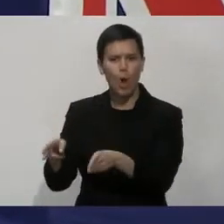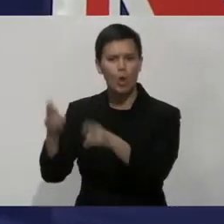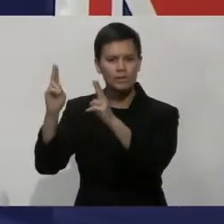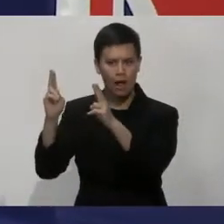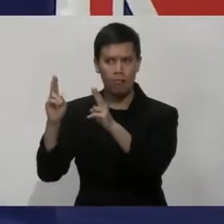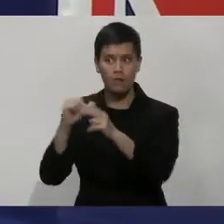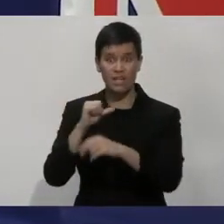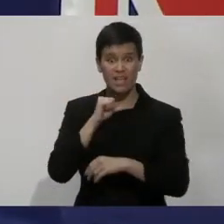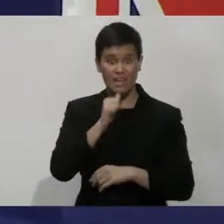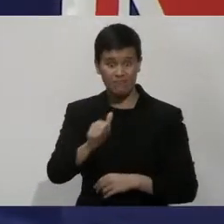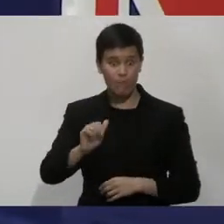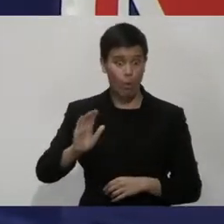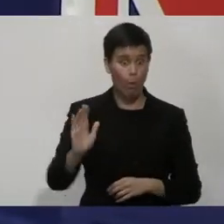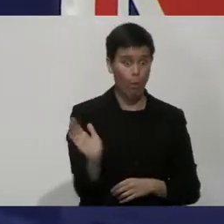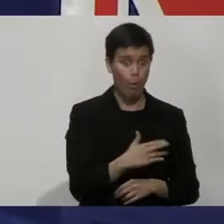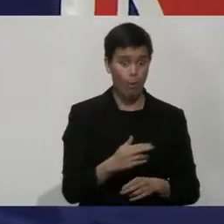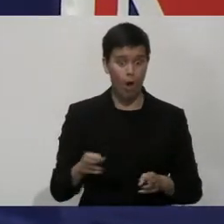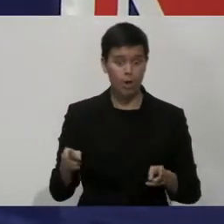and where they might be?